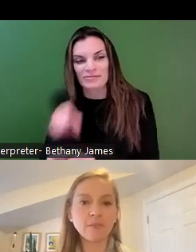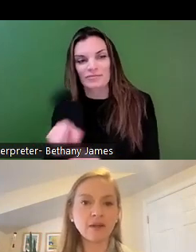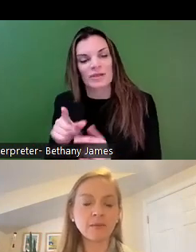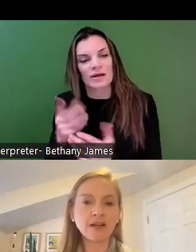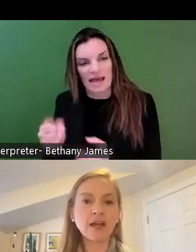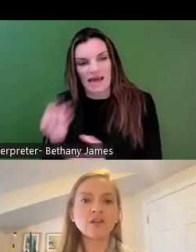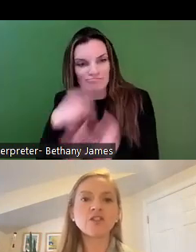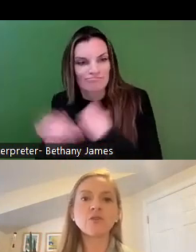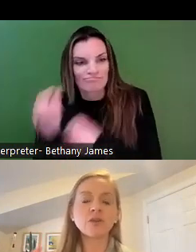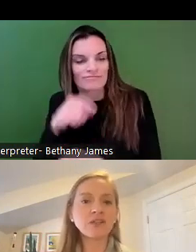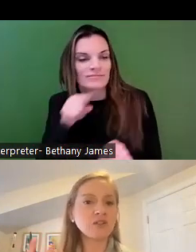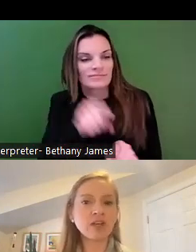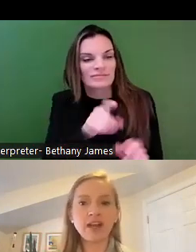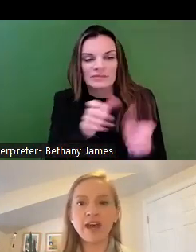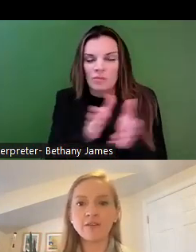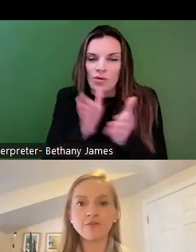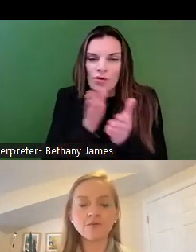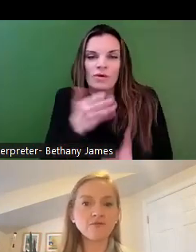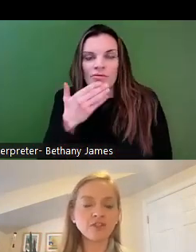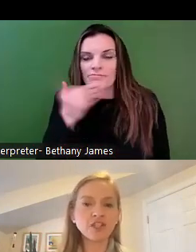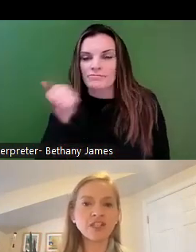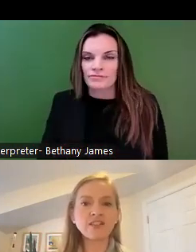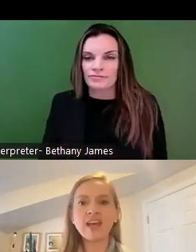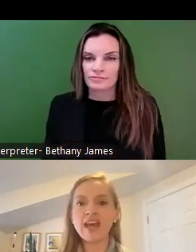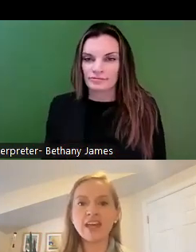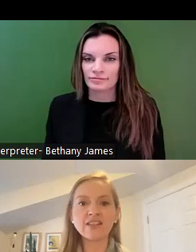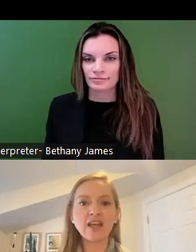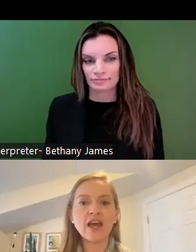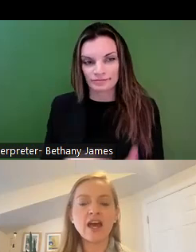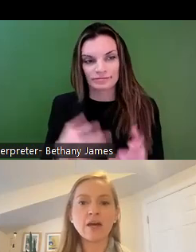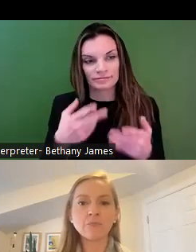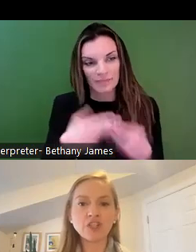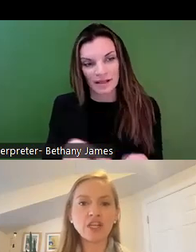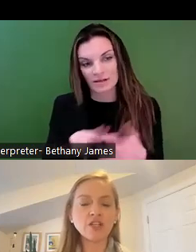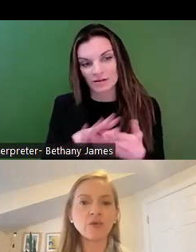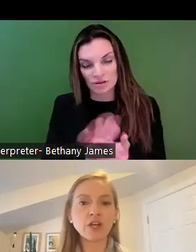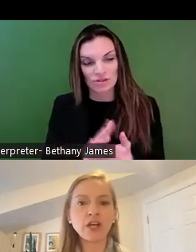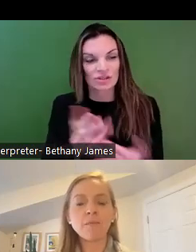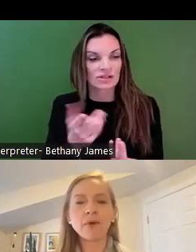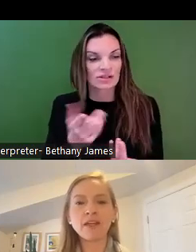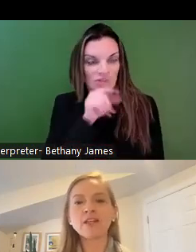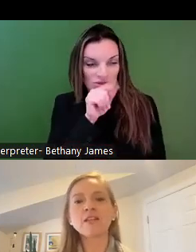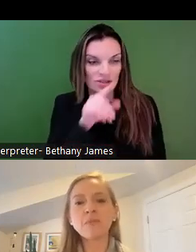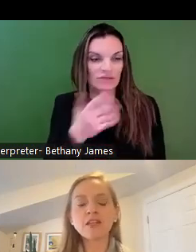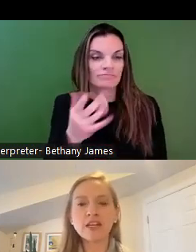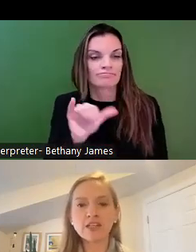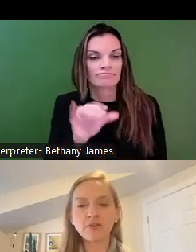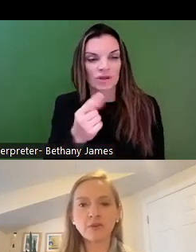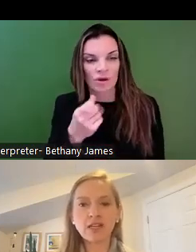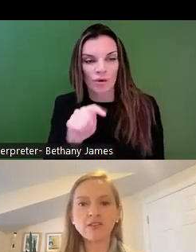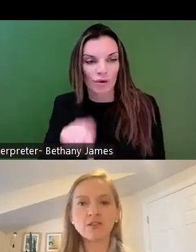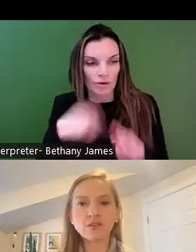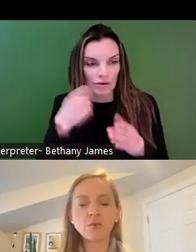base of that pyramid. So it means you can have cheese, eggs, chicken, yogurt, but not